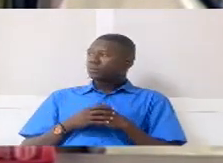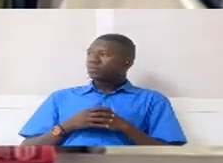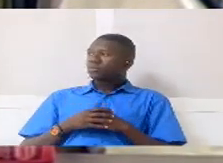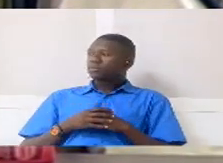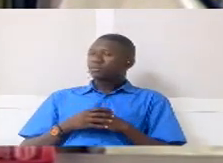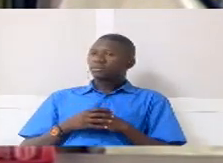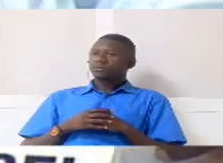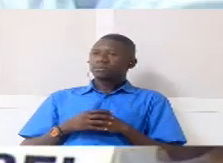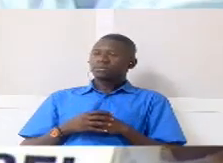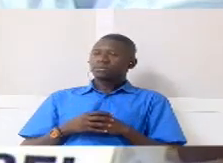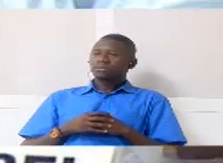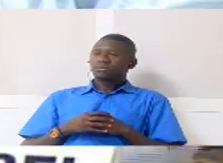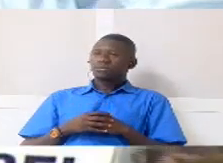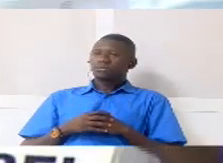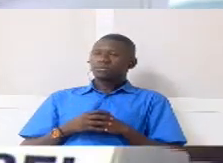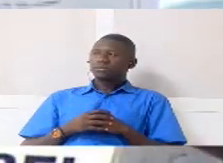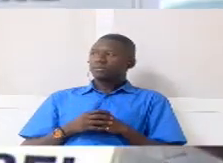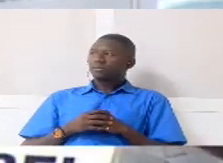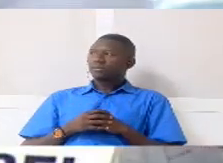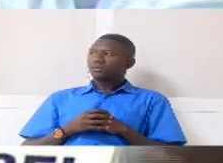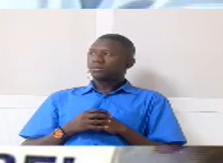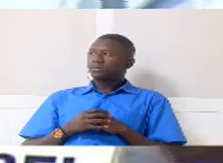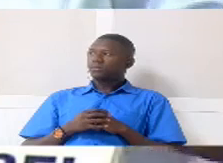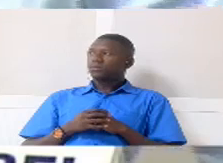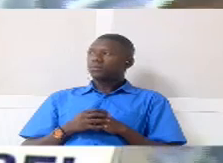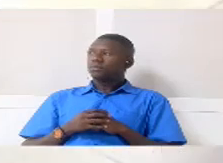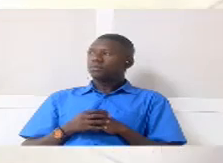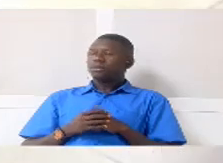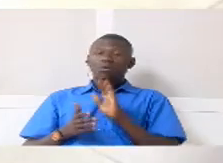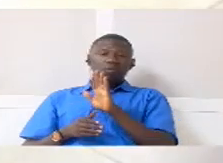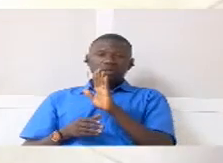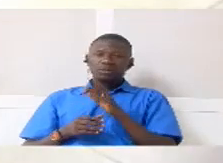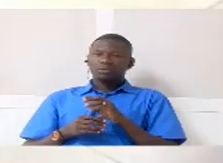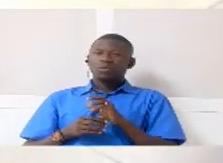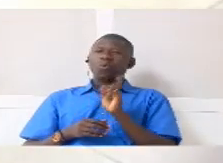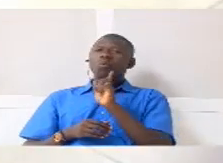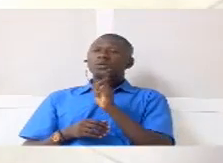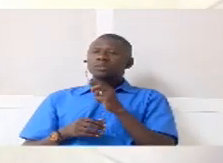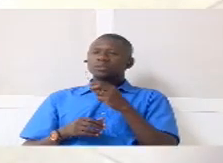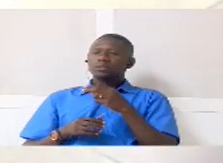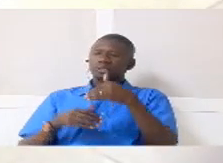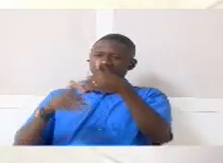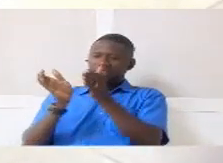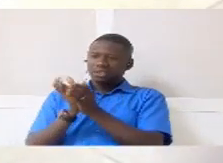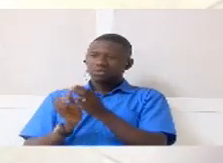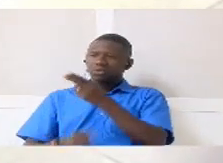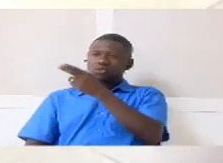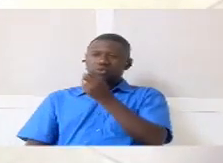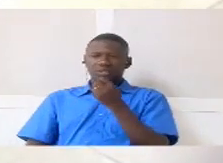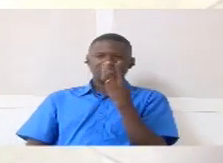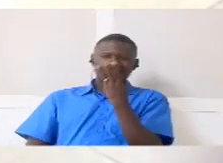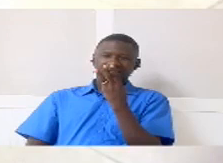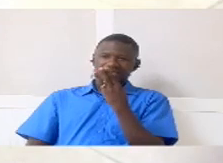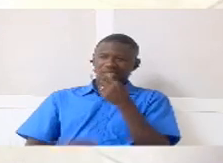you, what does Section 23 list as offences? Section 23 lists offences